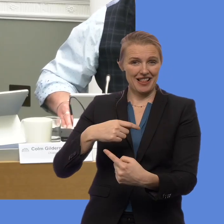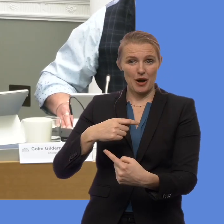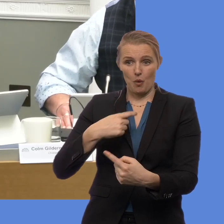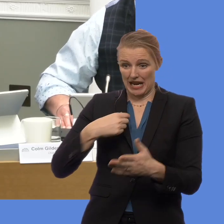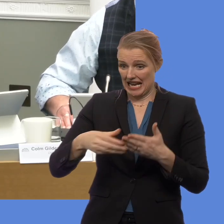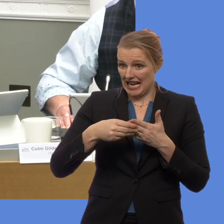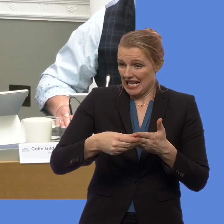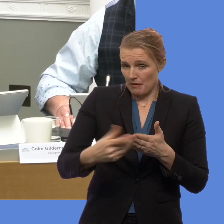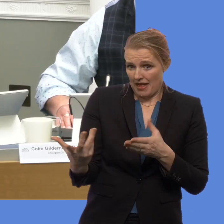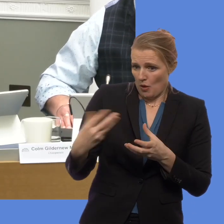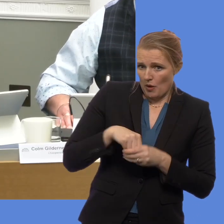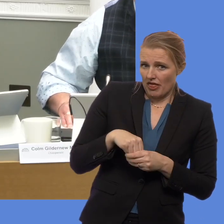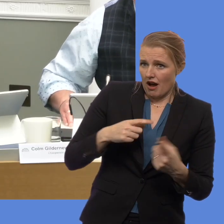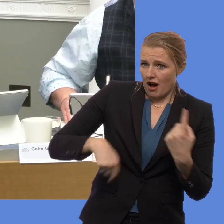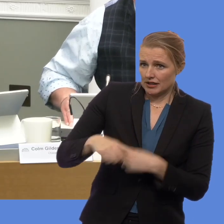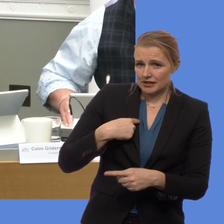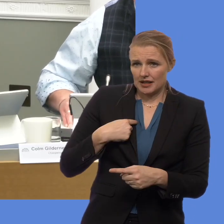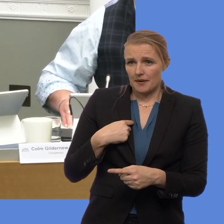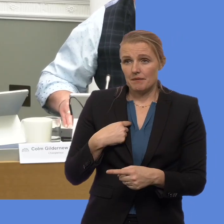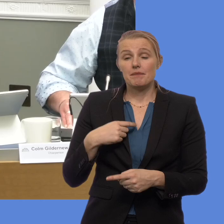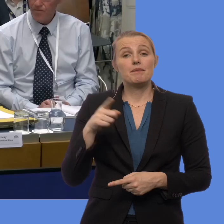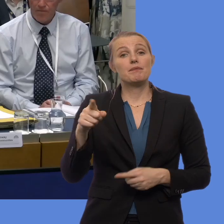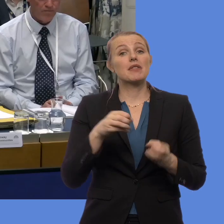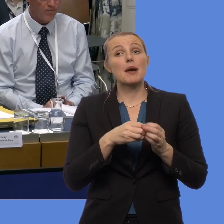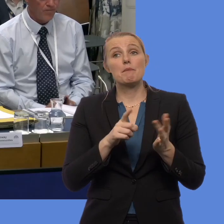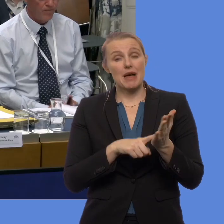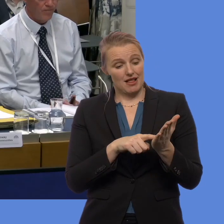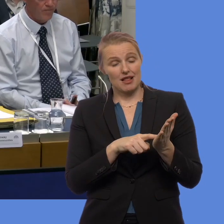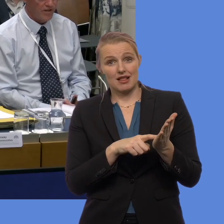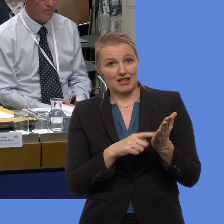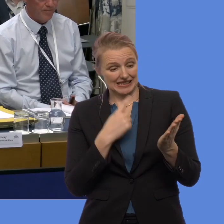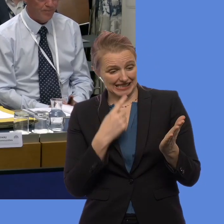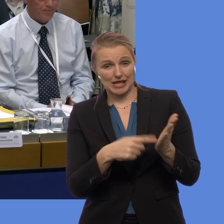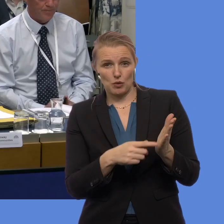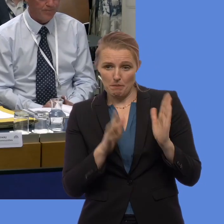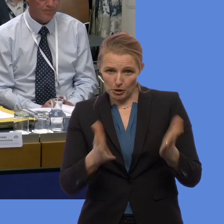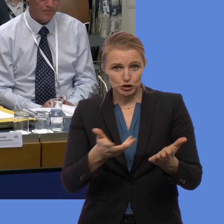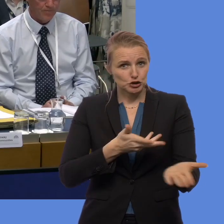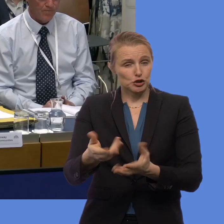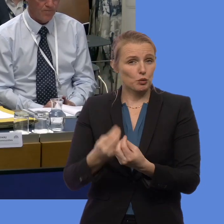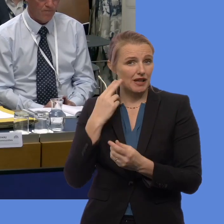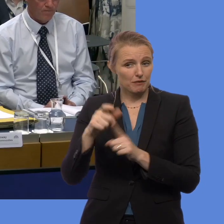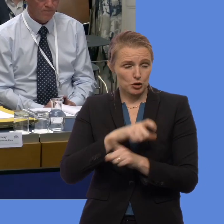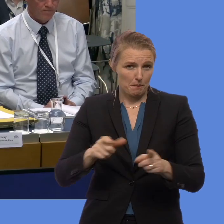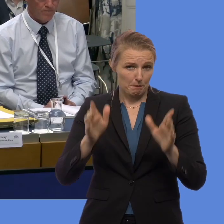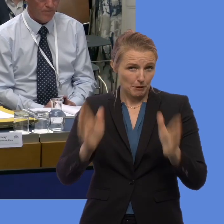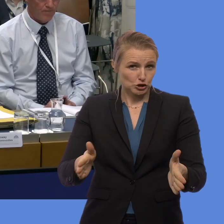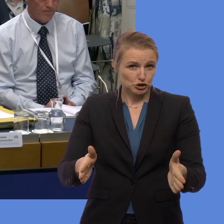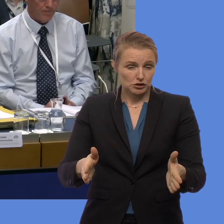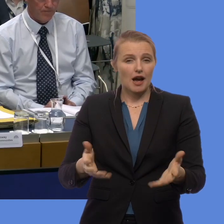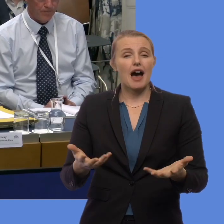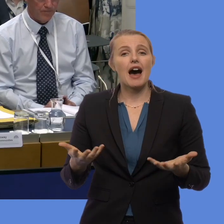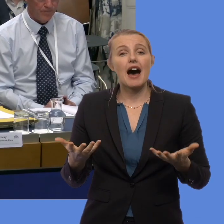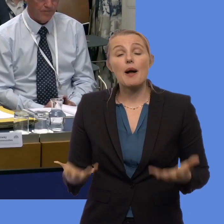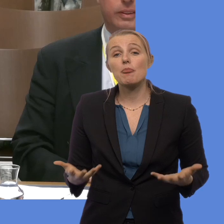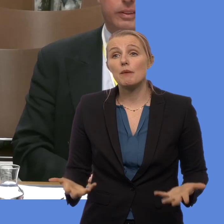have consulted. And that is protected within the bill as it stands, that we must consult with the deaf community. The current situation is